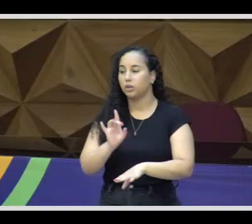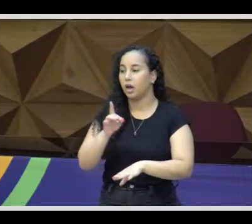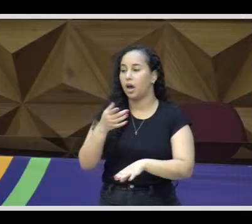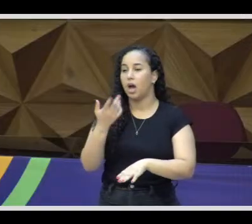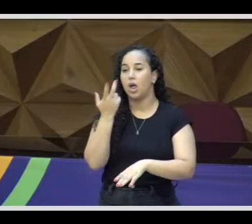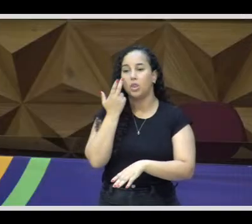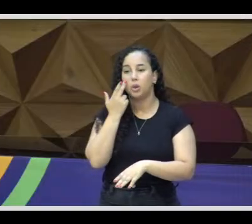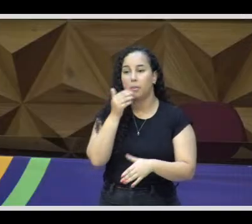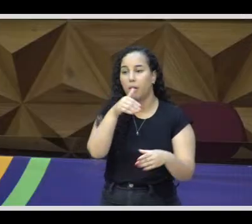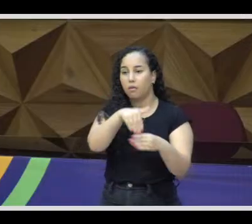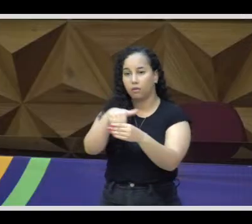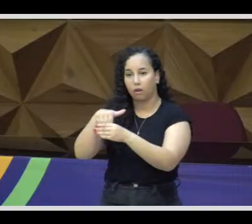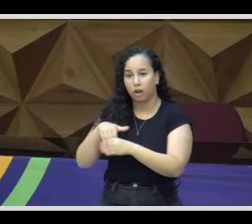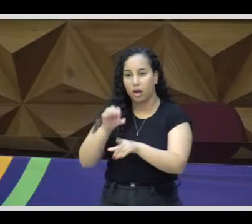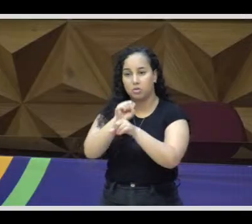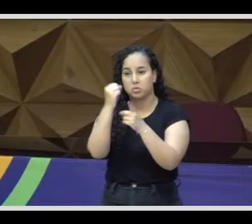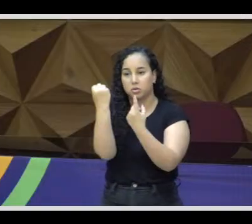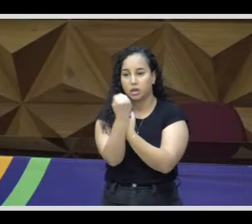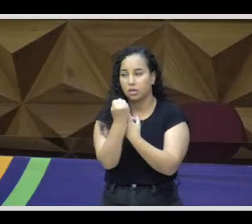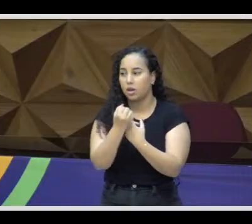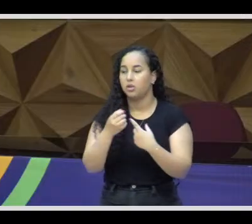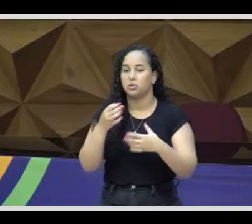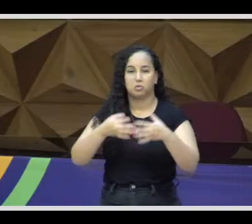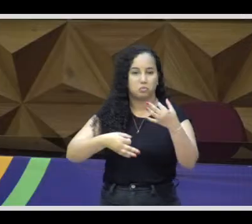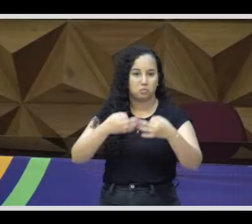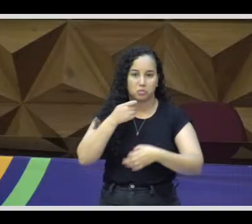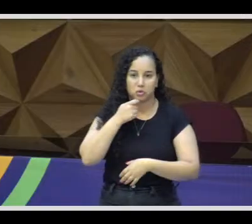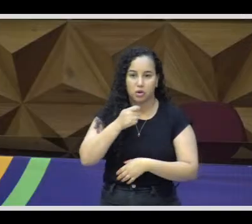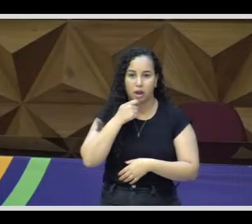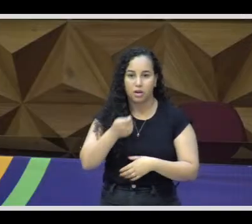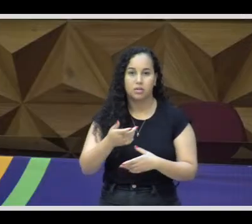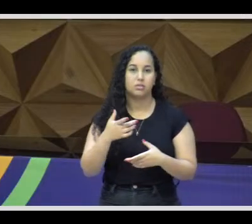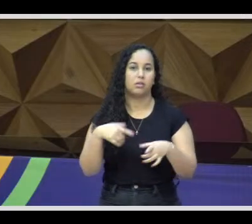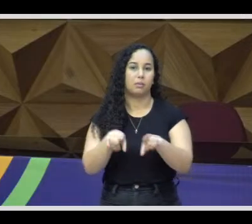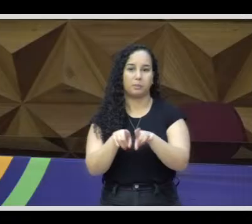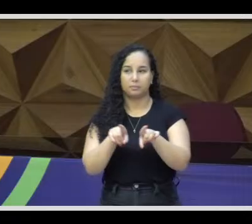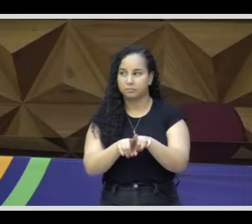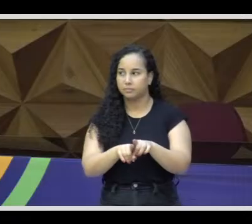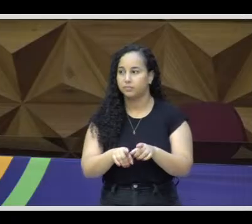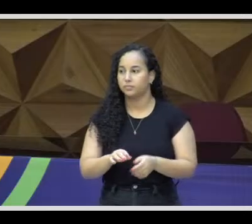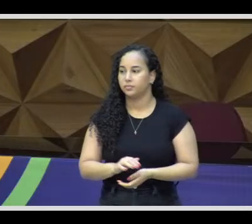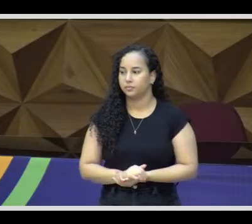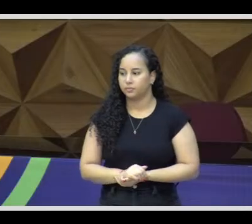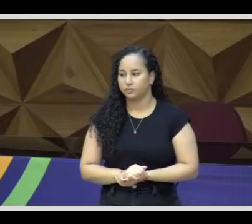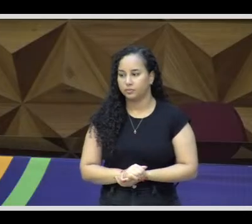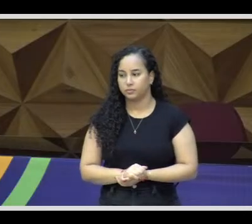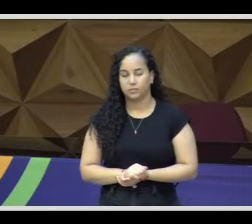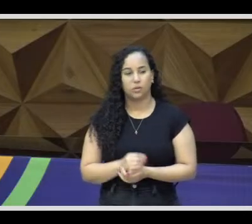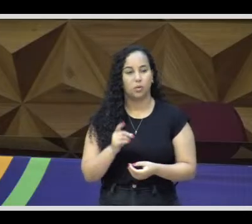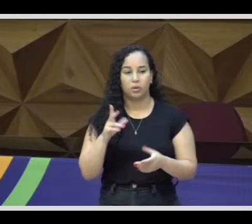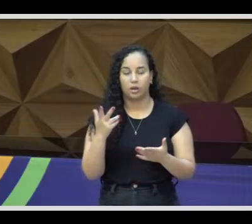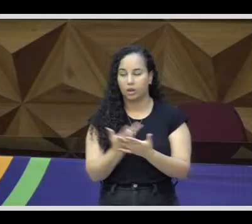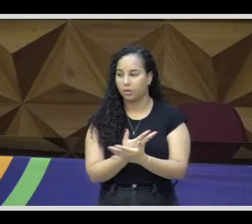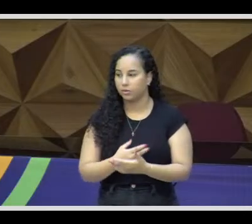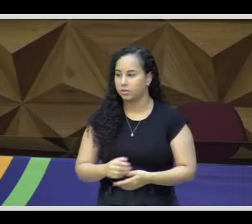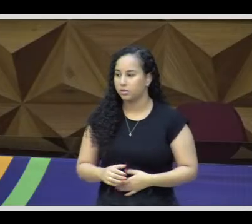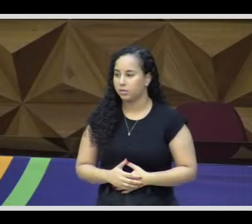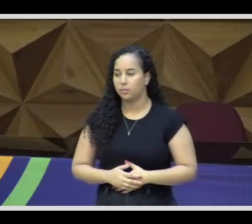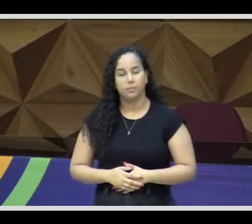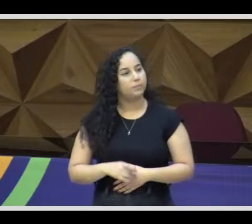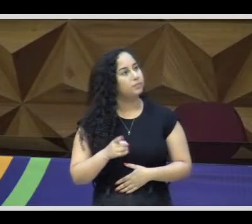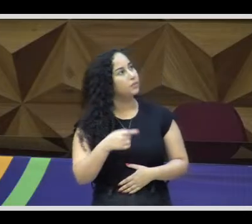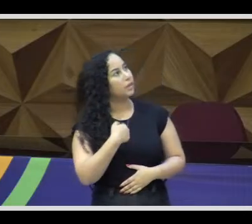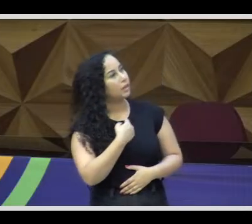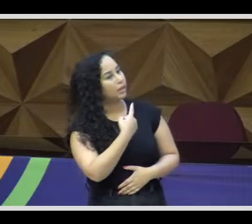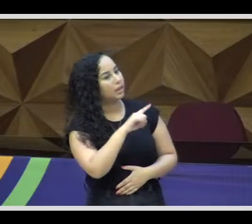normal voters, society, journalists, politicians to understand what's going on. And this is the last tool